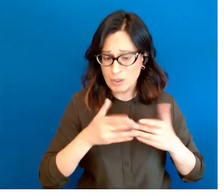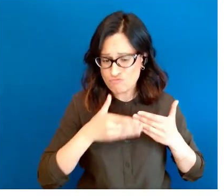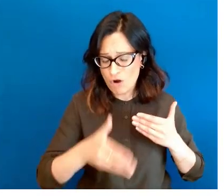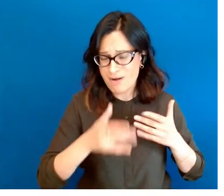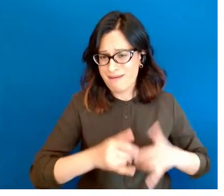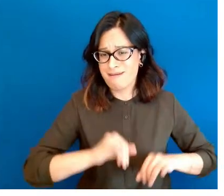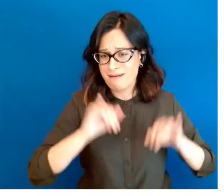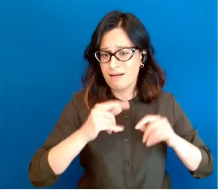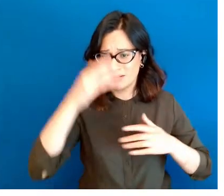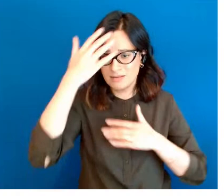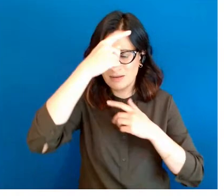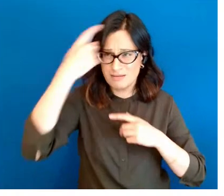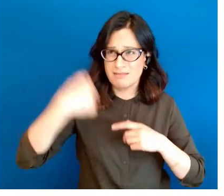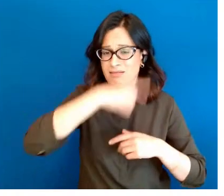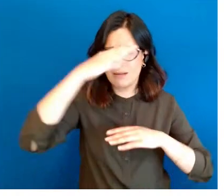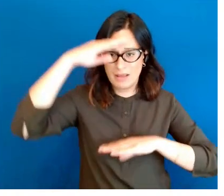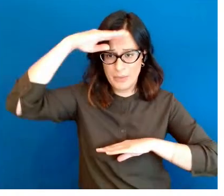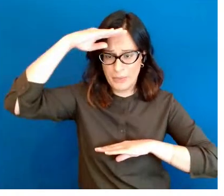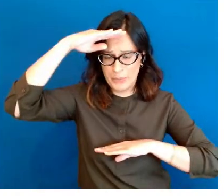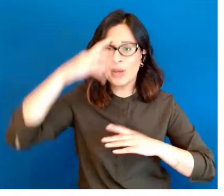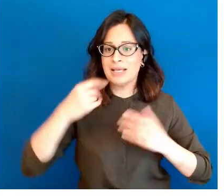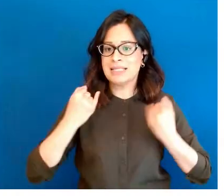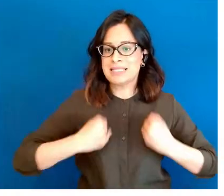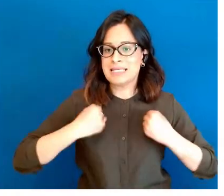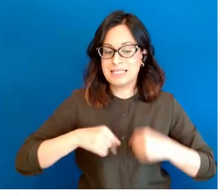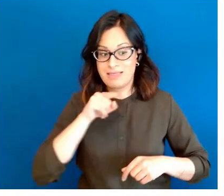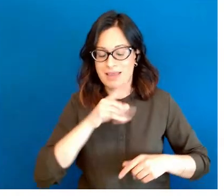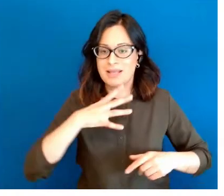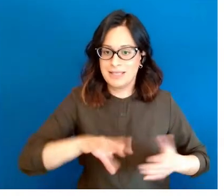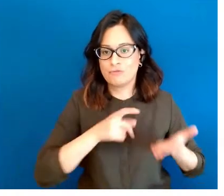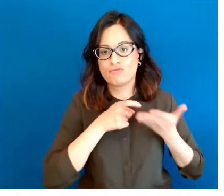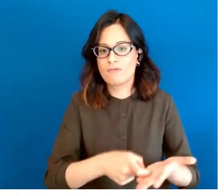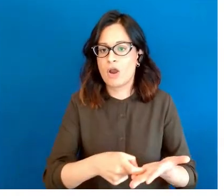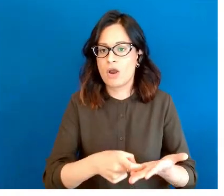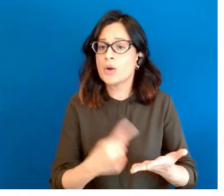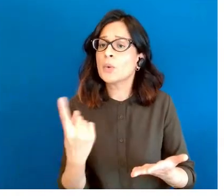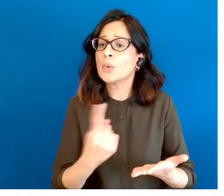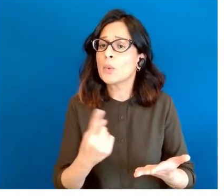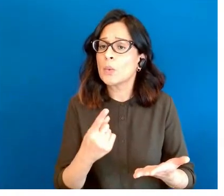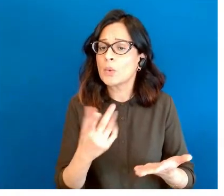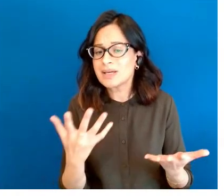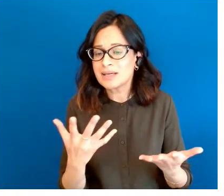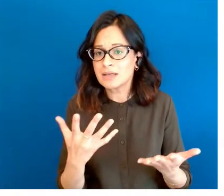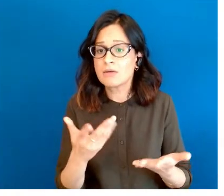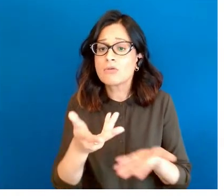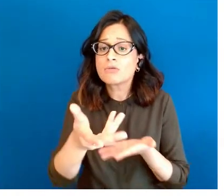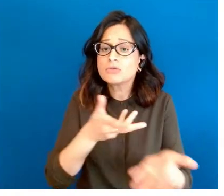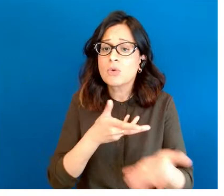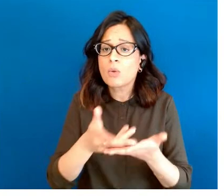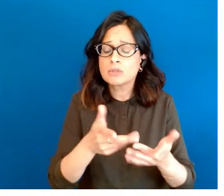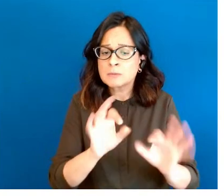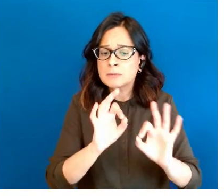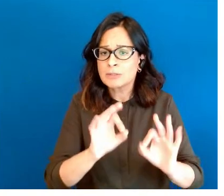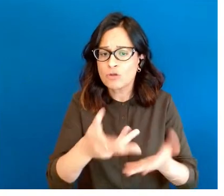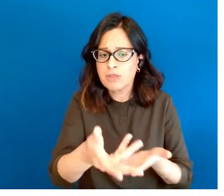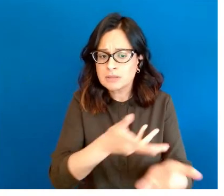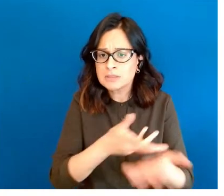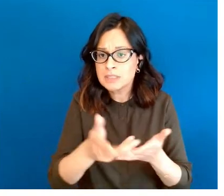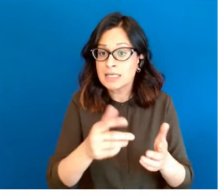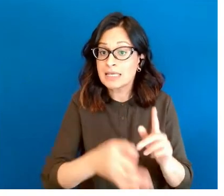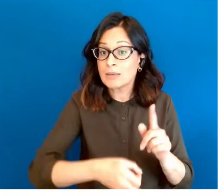and these are the patients that merit referral to see a consultant specialist to improve their